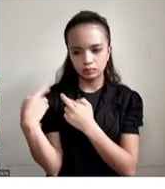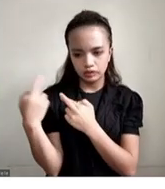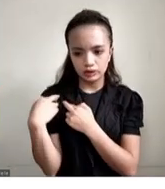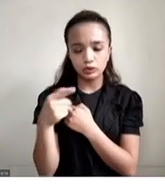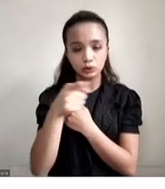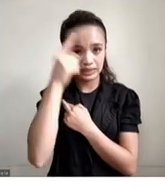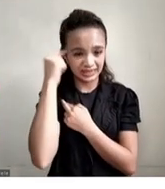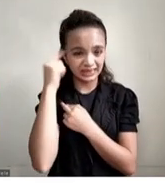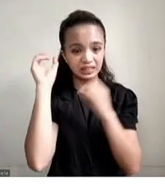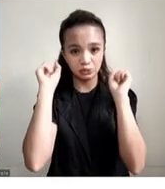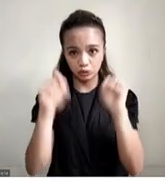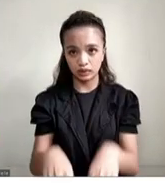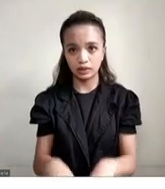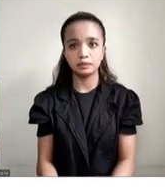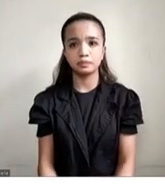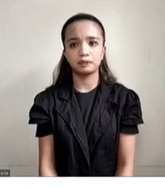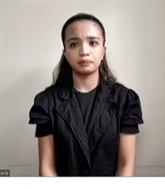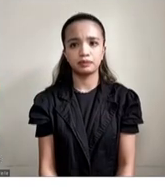actually possible?